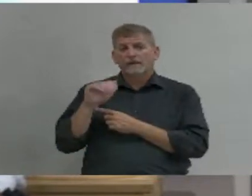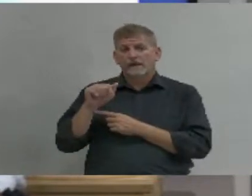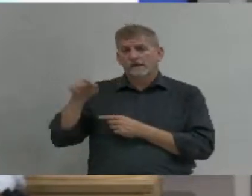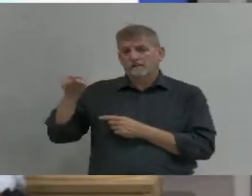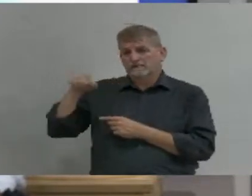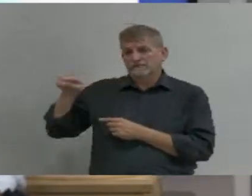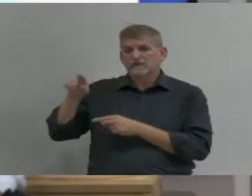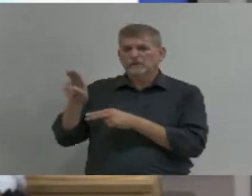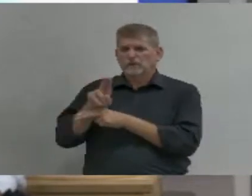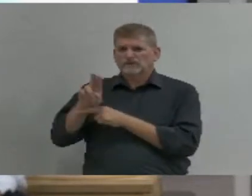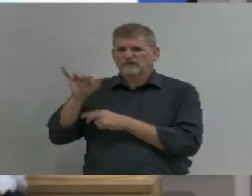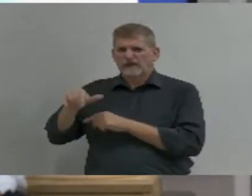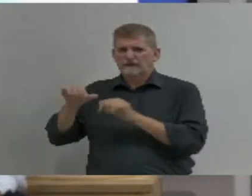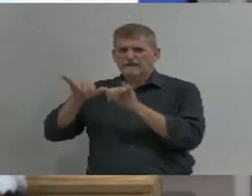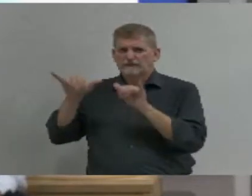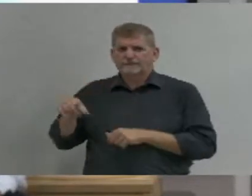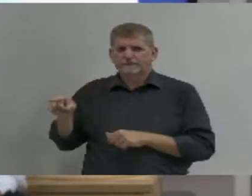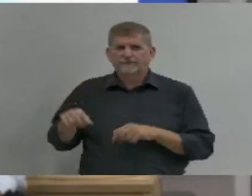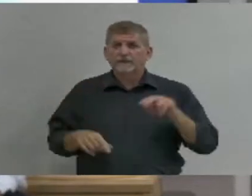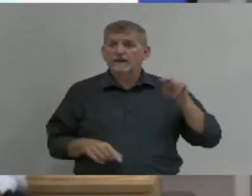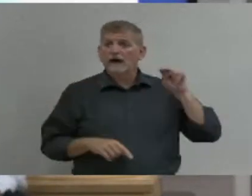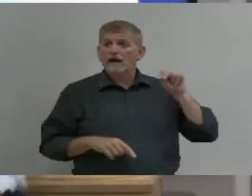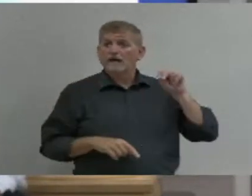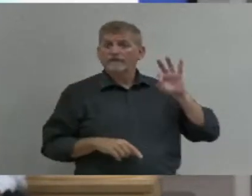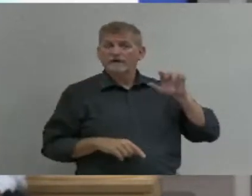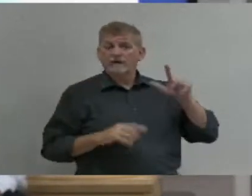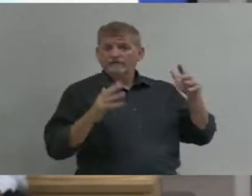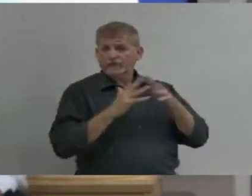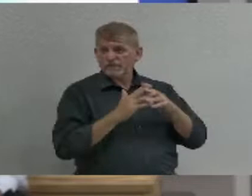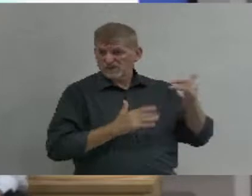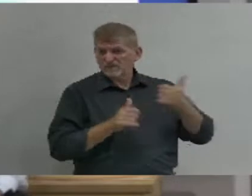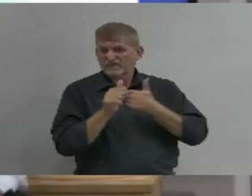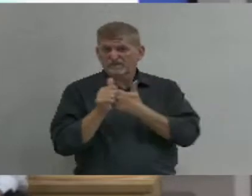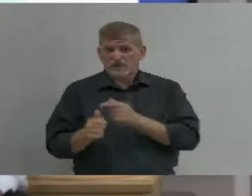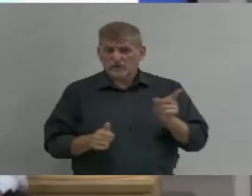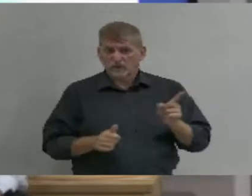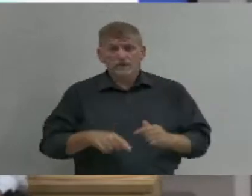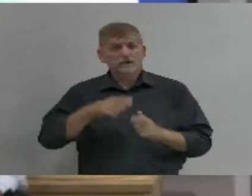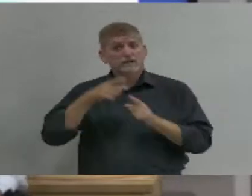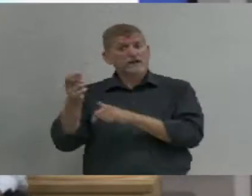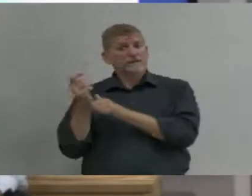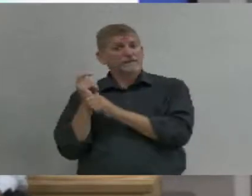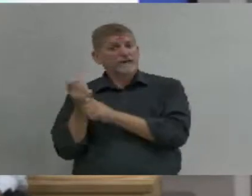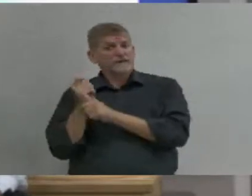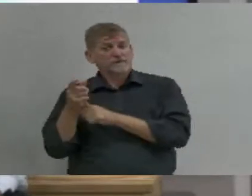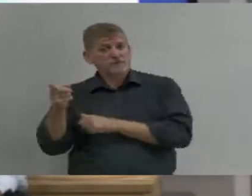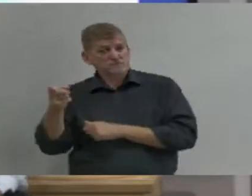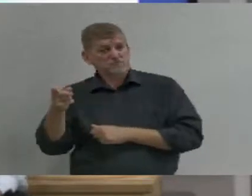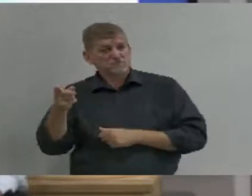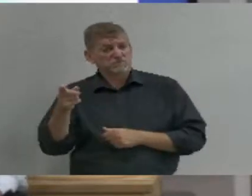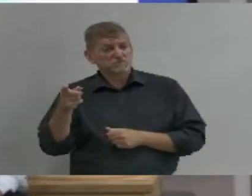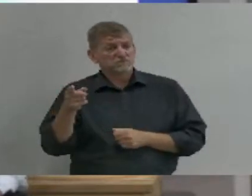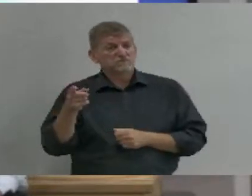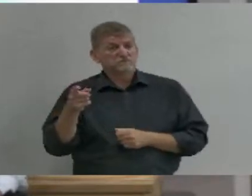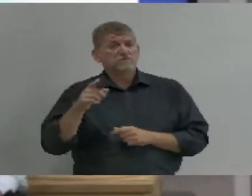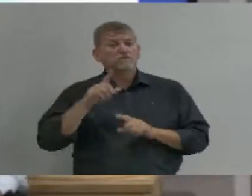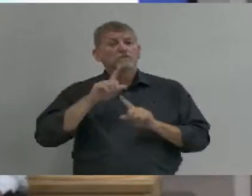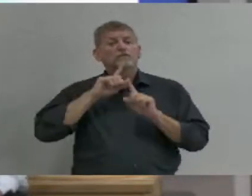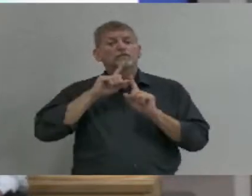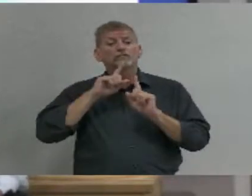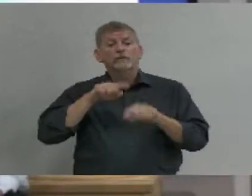it, Major League Baseball went with it. The NFL recently reported 41,000 tests done in their